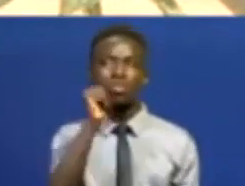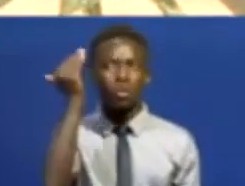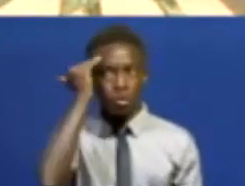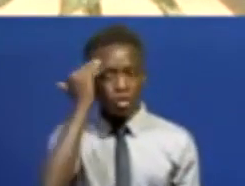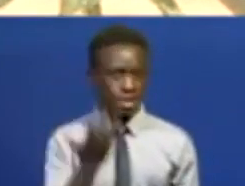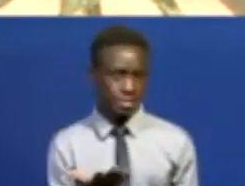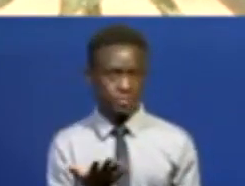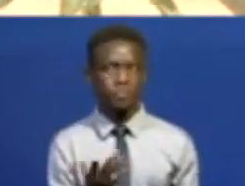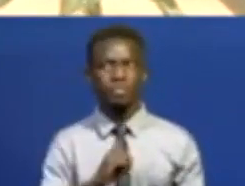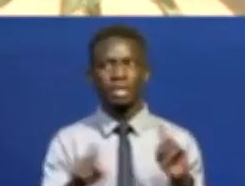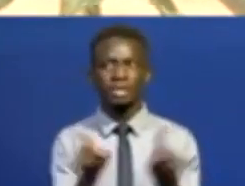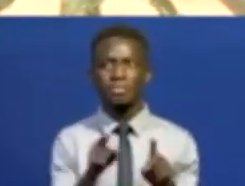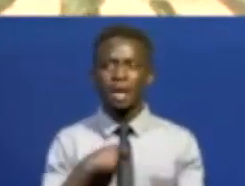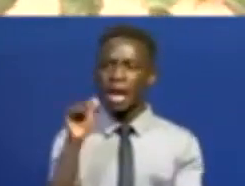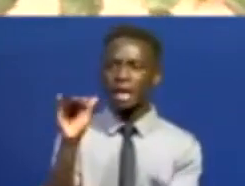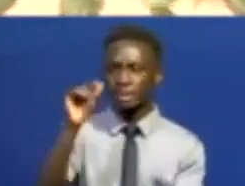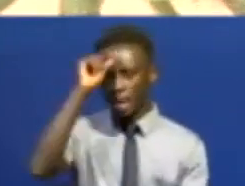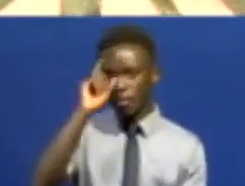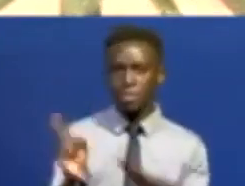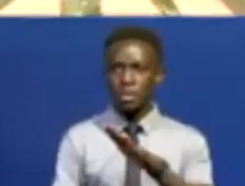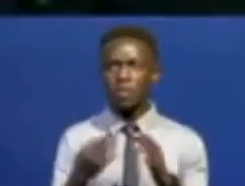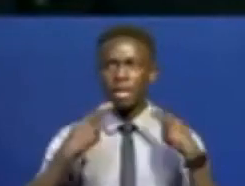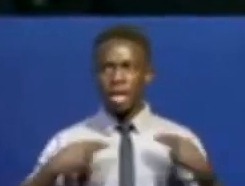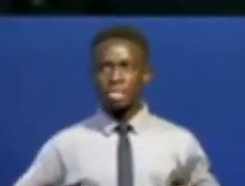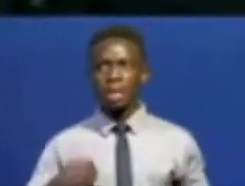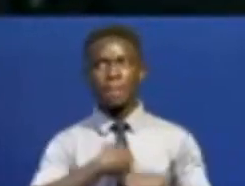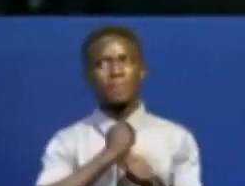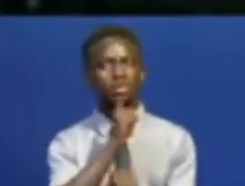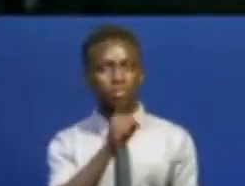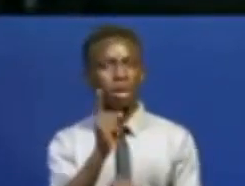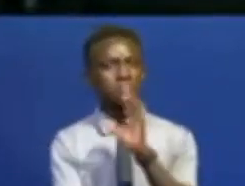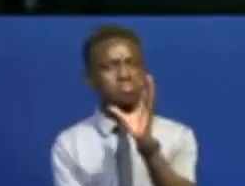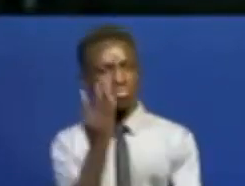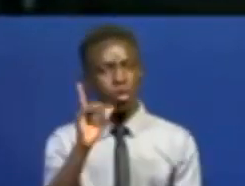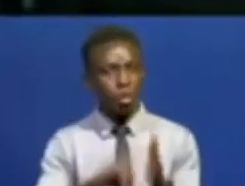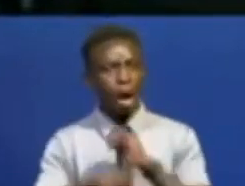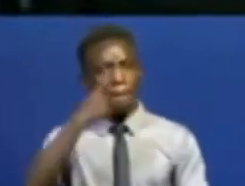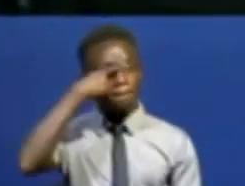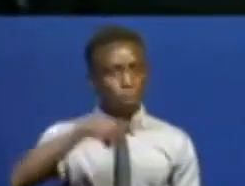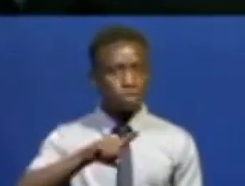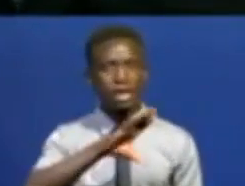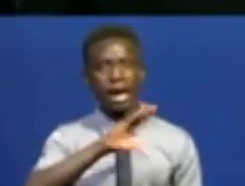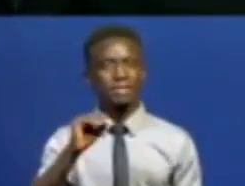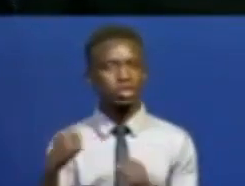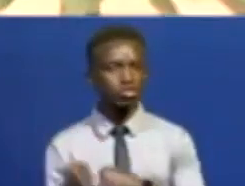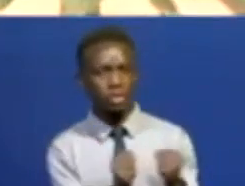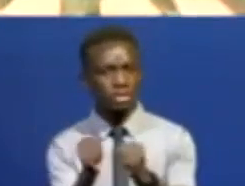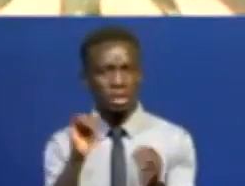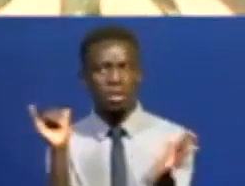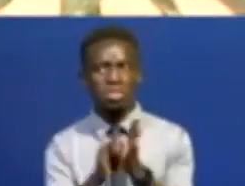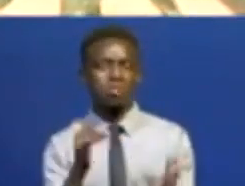up to the government and the Ministry of Health to make sure that we set up policies and strategies that